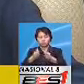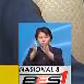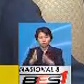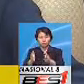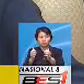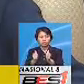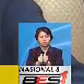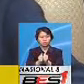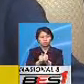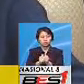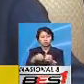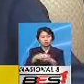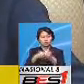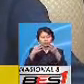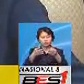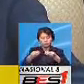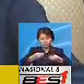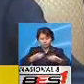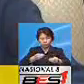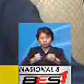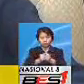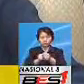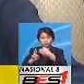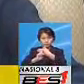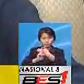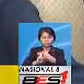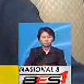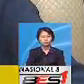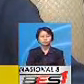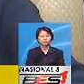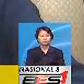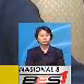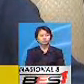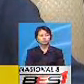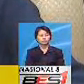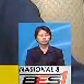with resilience in managing these risks.